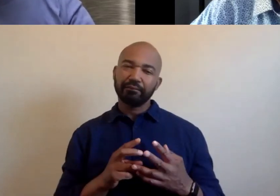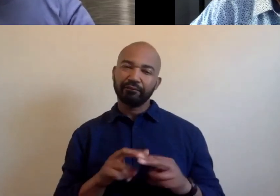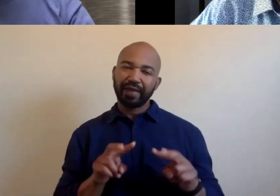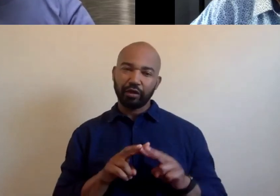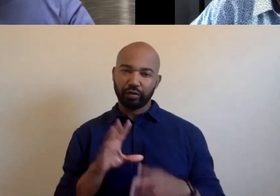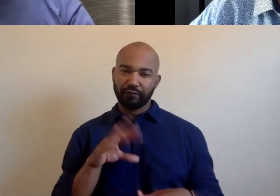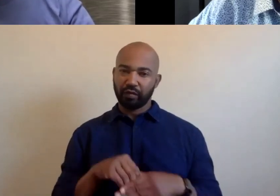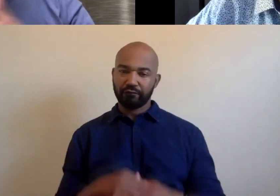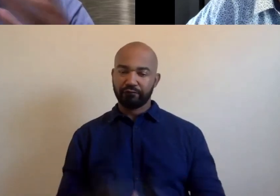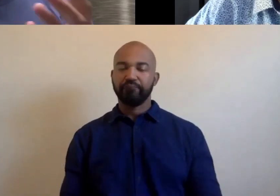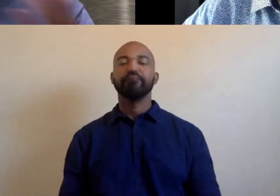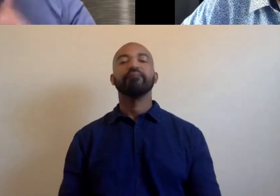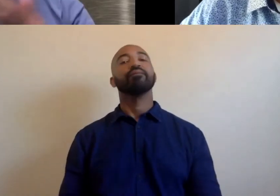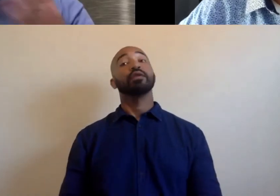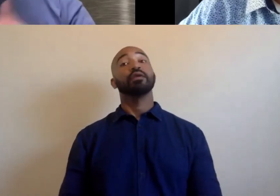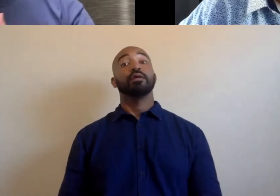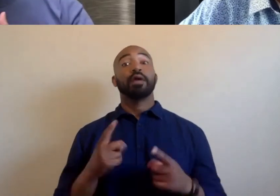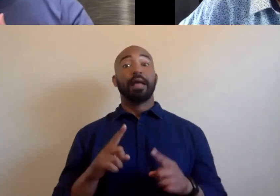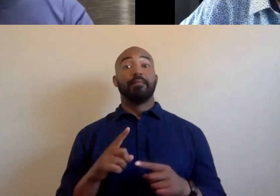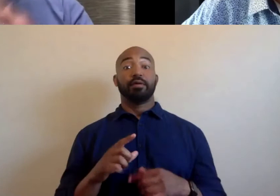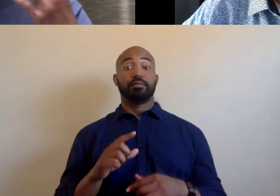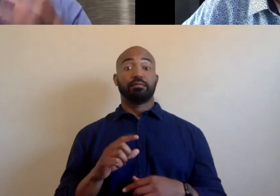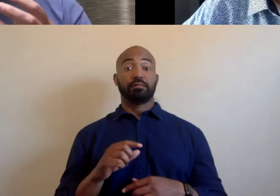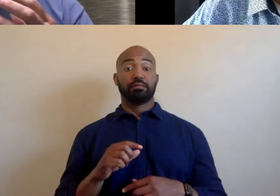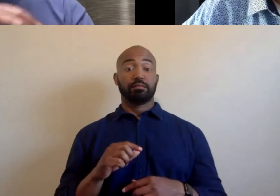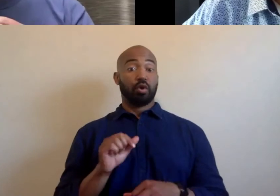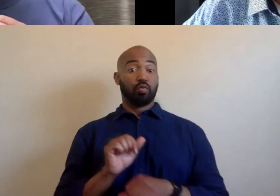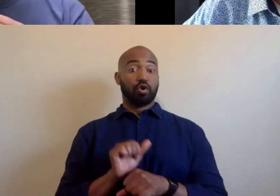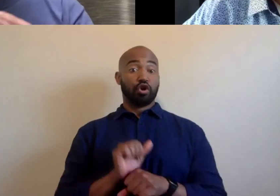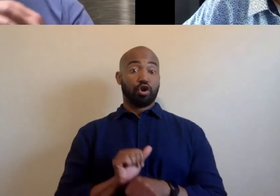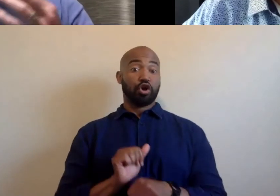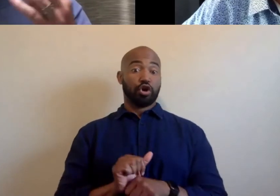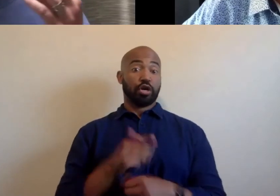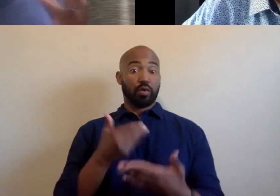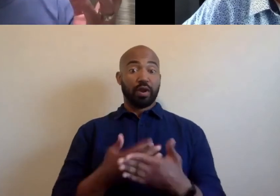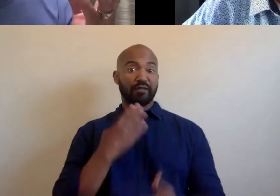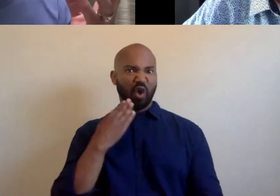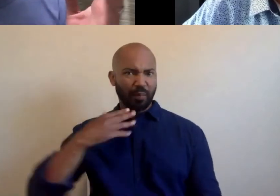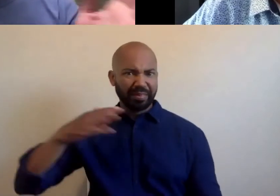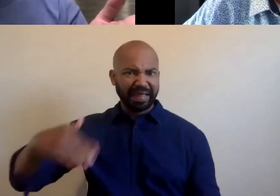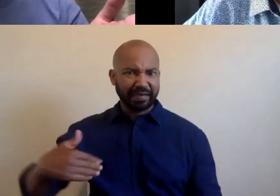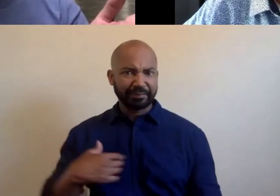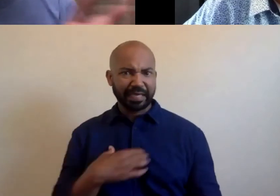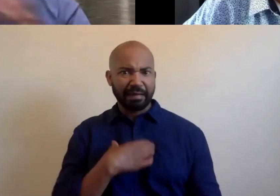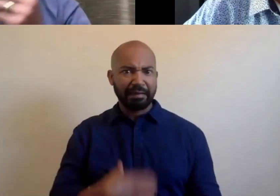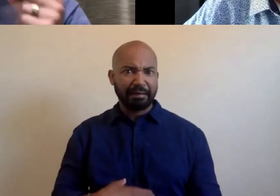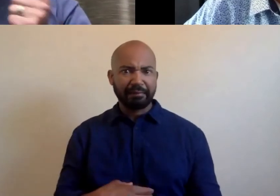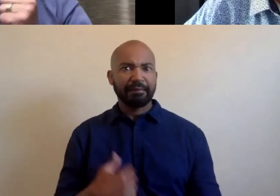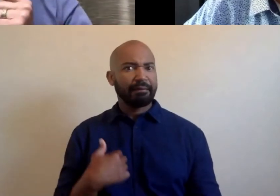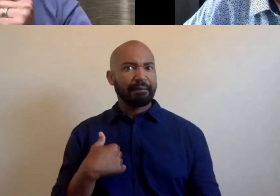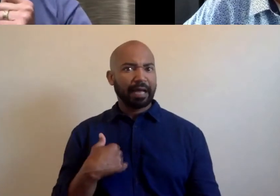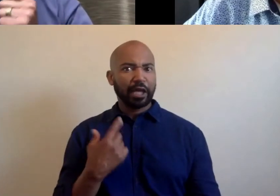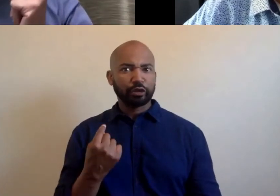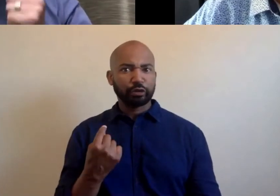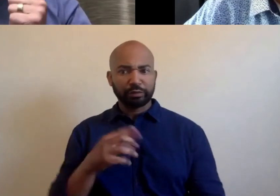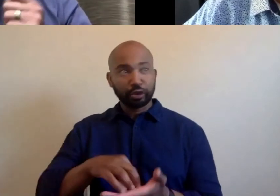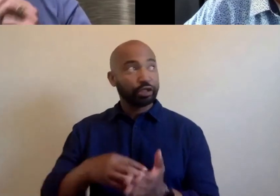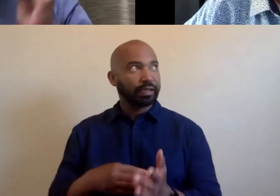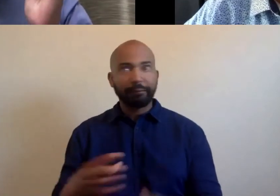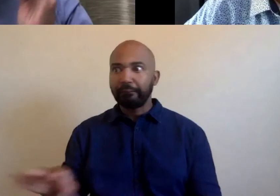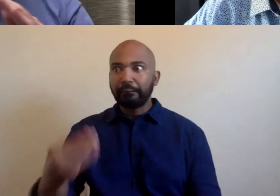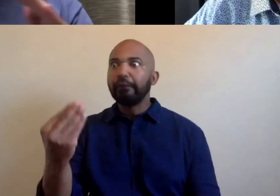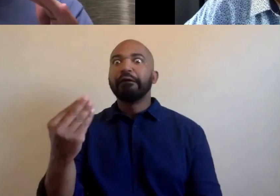One of the things that I do when I get home, especially if I get home late and I'm really hungry, and I'll find a cookie because I'm like, that'll help right